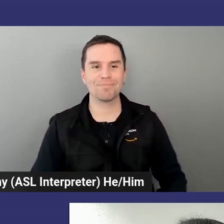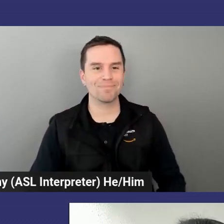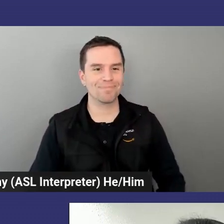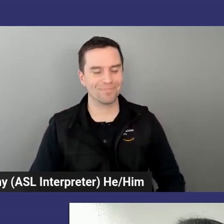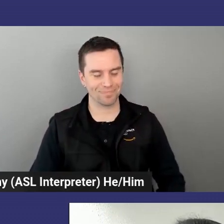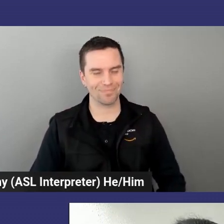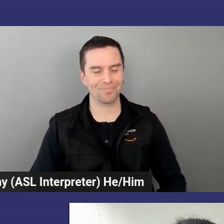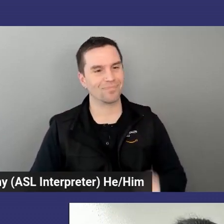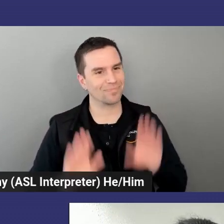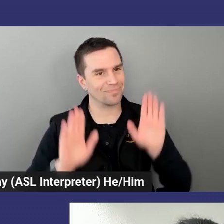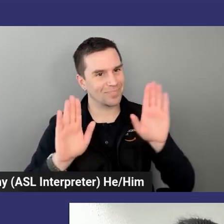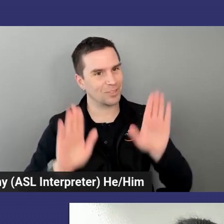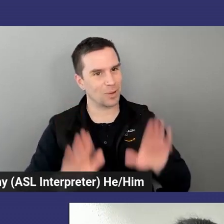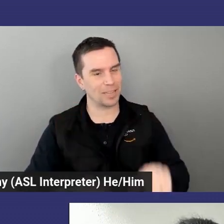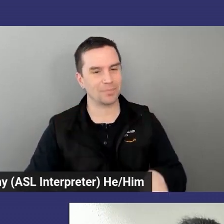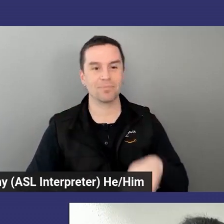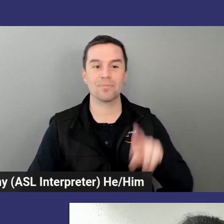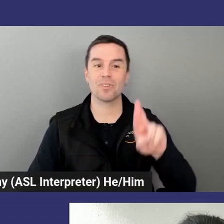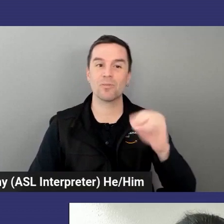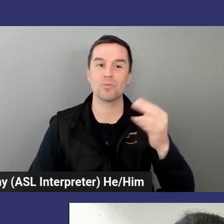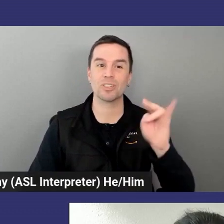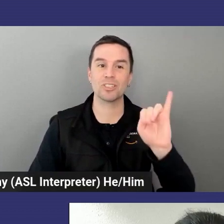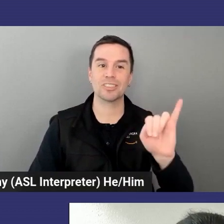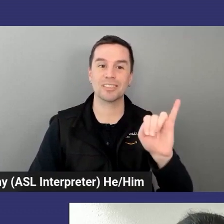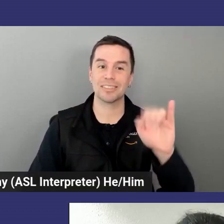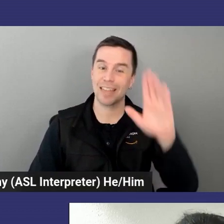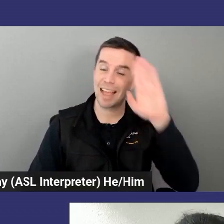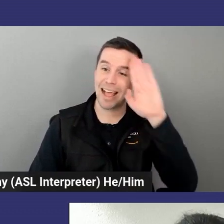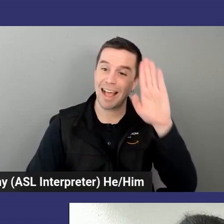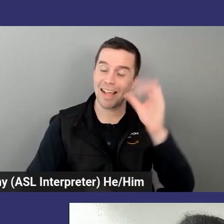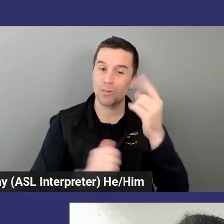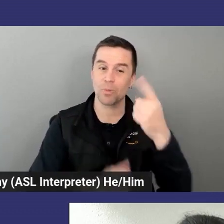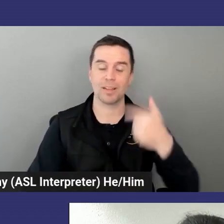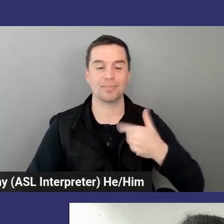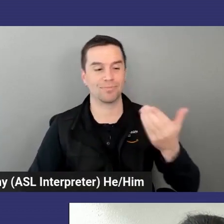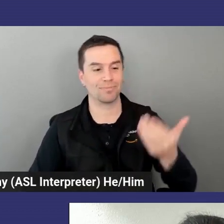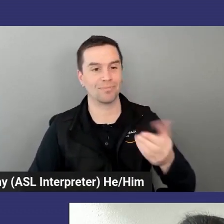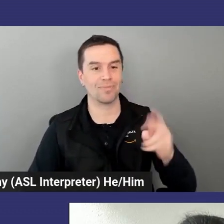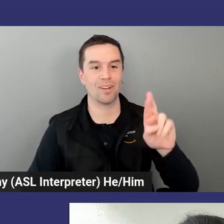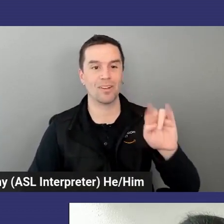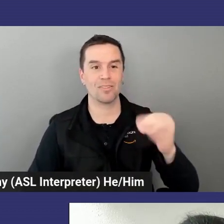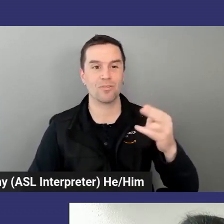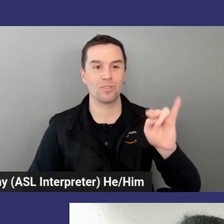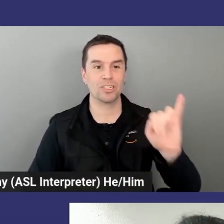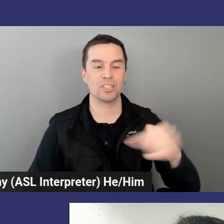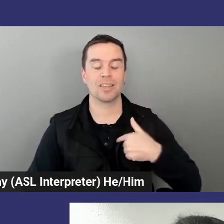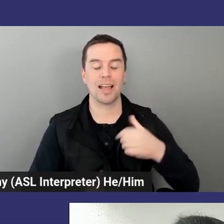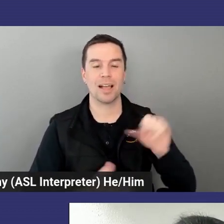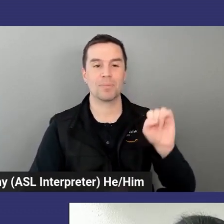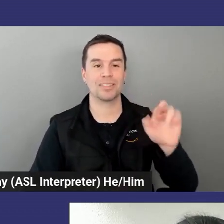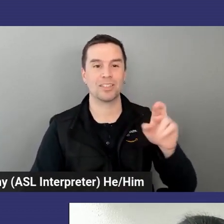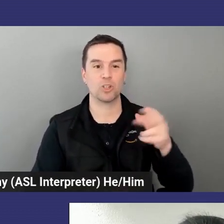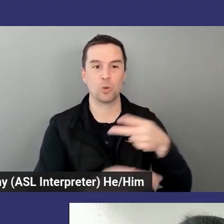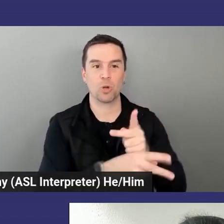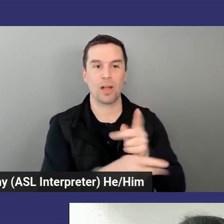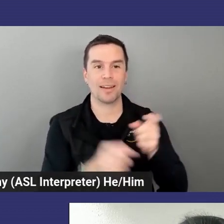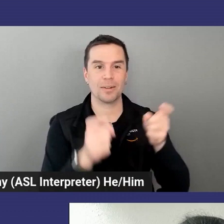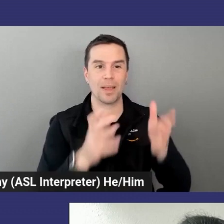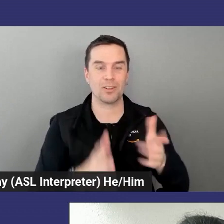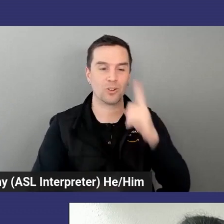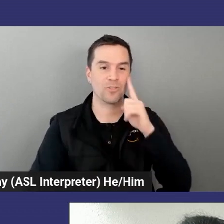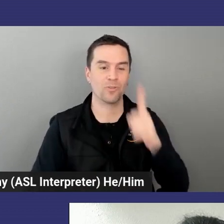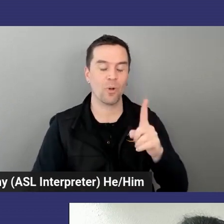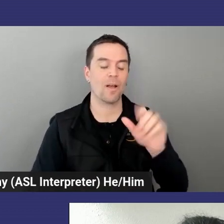Great. Richie? Hey everyone, I am Richie. I am Senior Product Manager for Amazon CloudWatch Internet